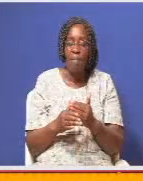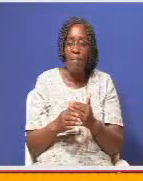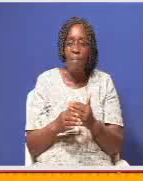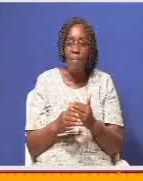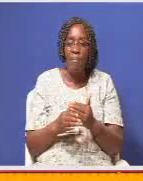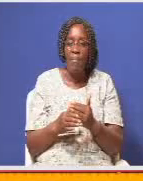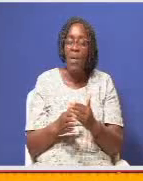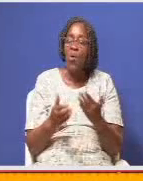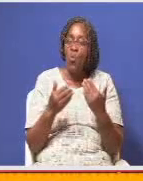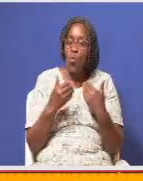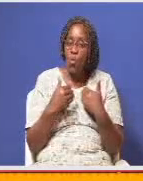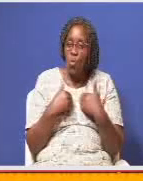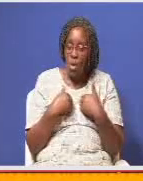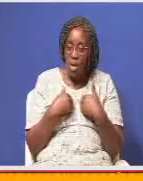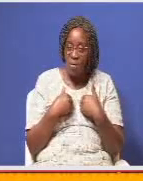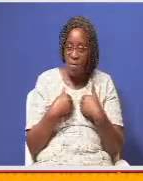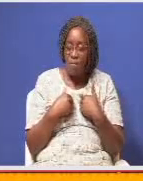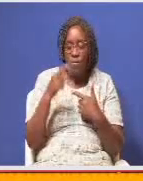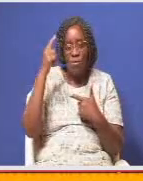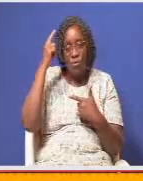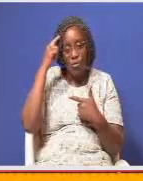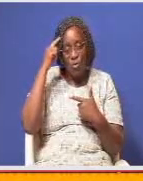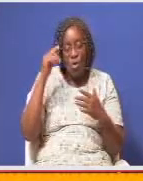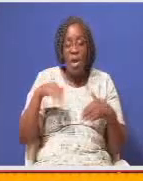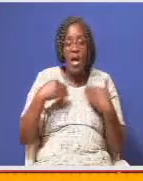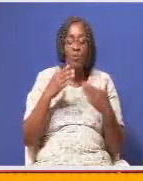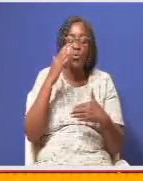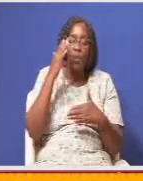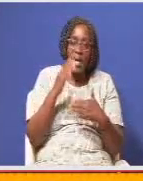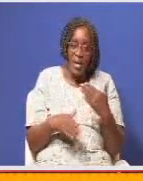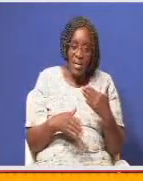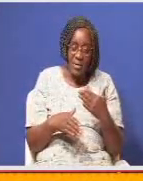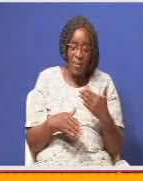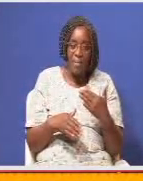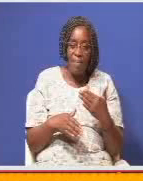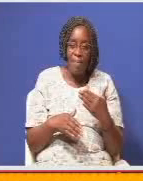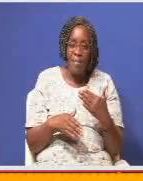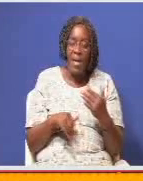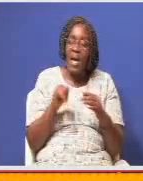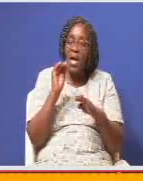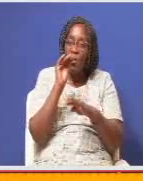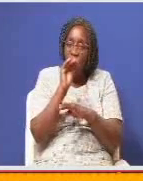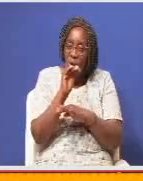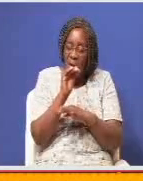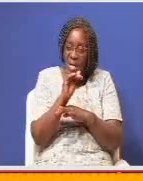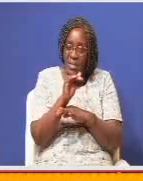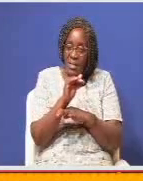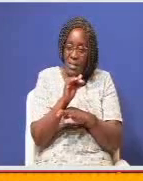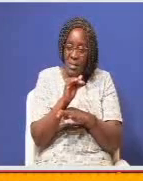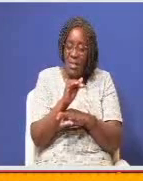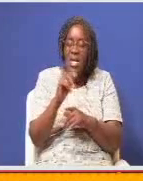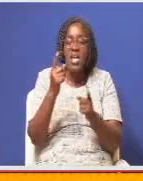We have conceived how it will end for good. I will request at another